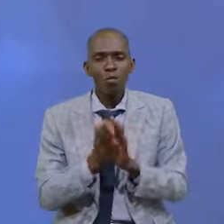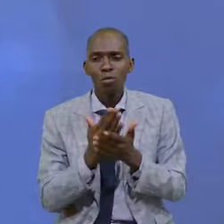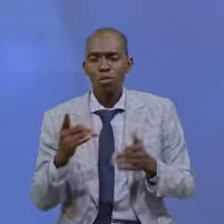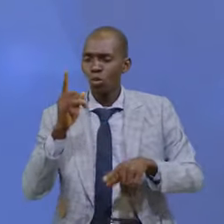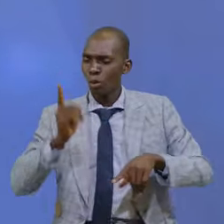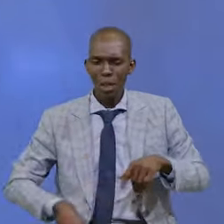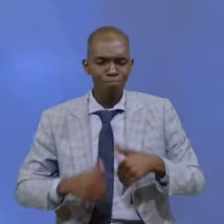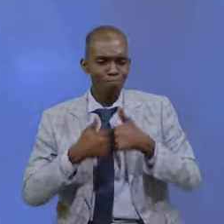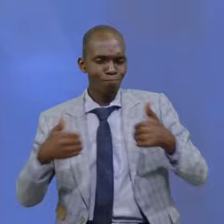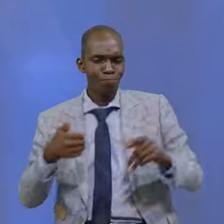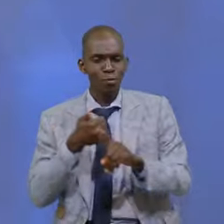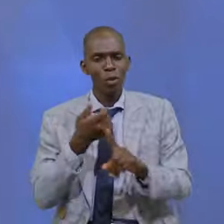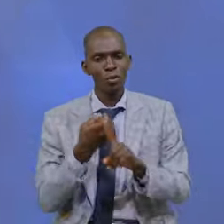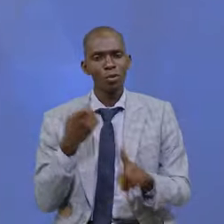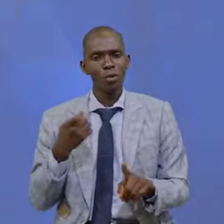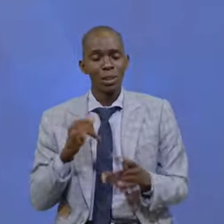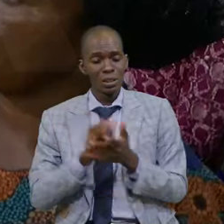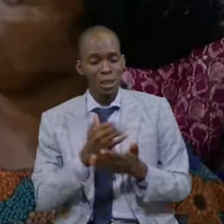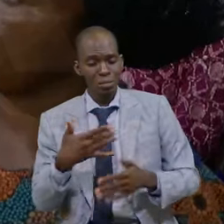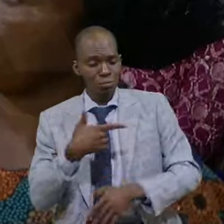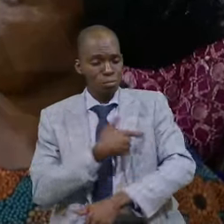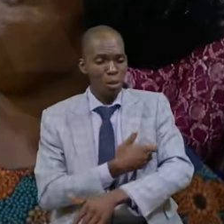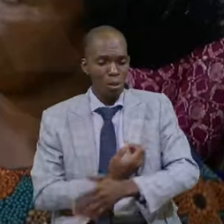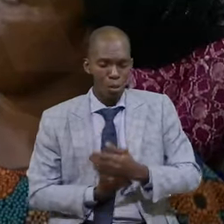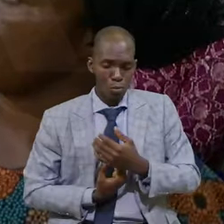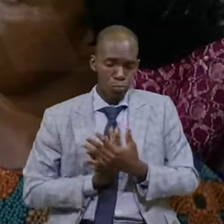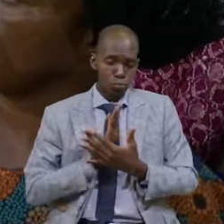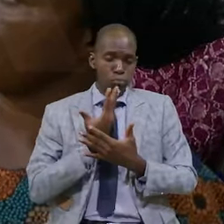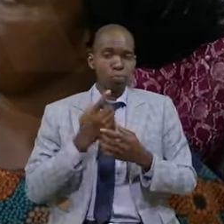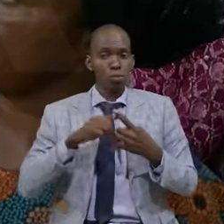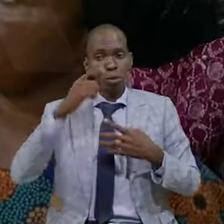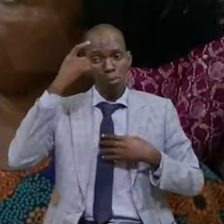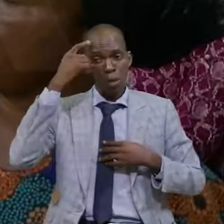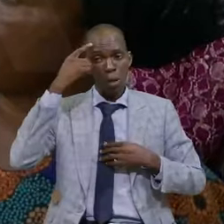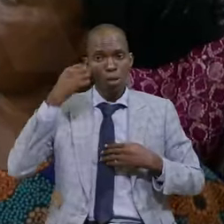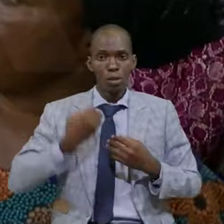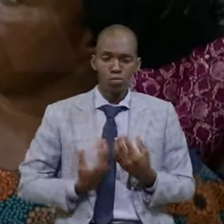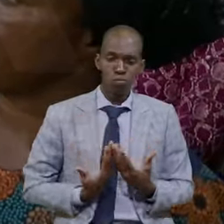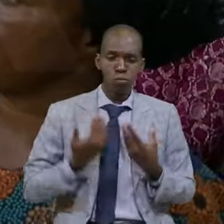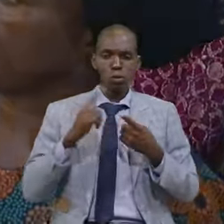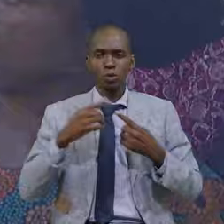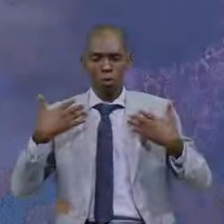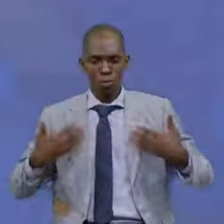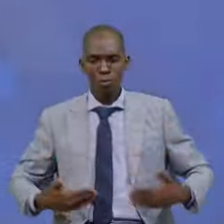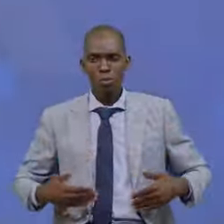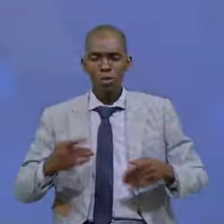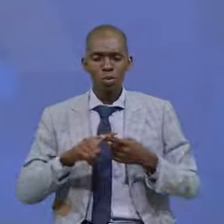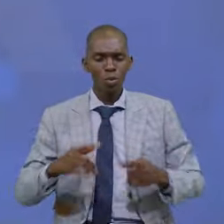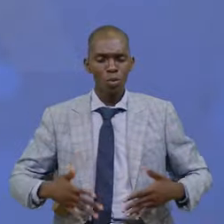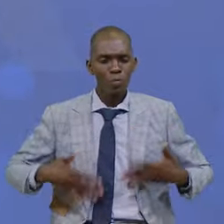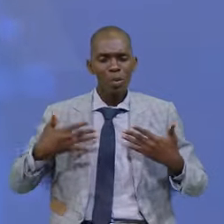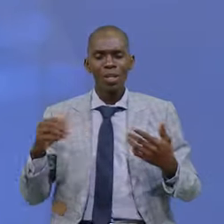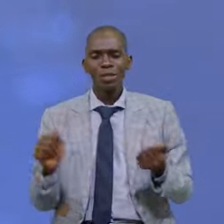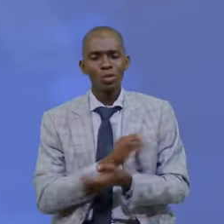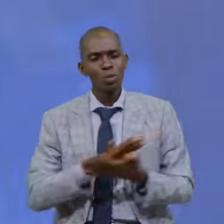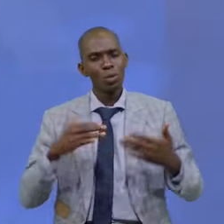It goes to your brain, goes to your mind, twists your life, destroys your life, and you cannot